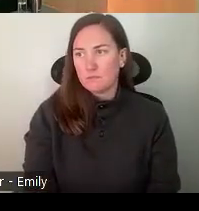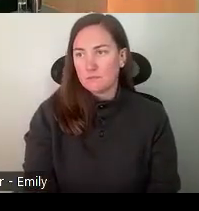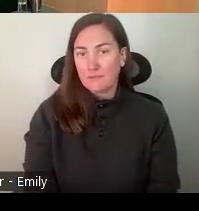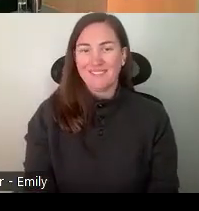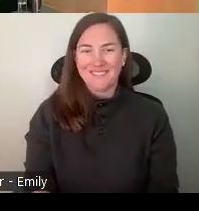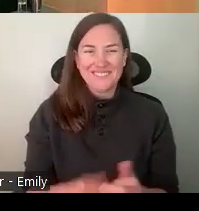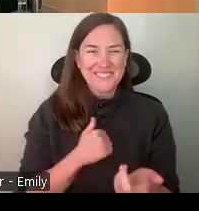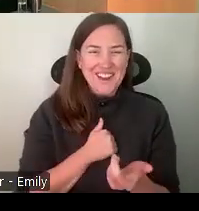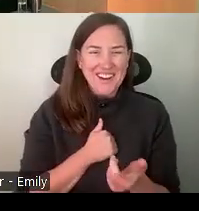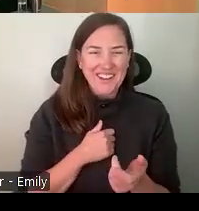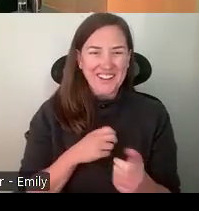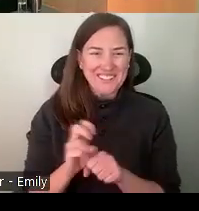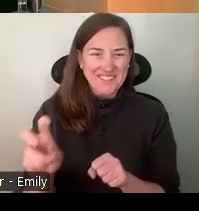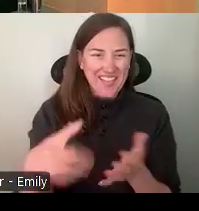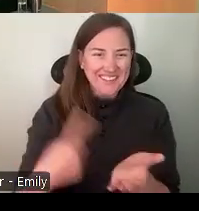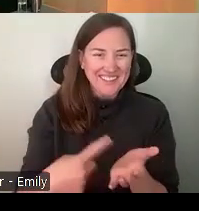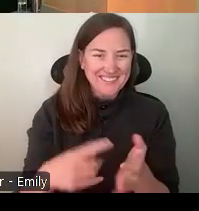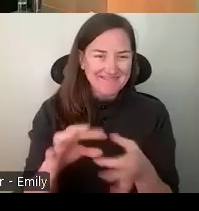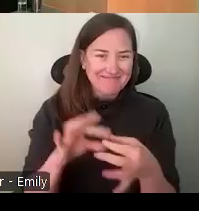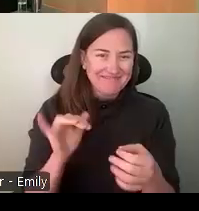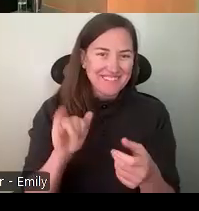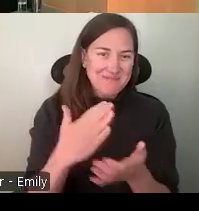Oh, yeah, sorry about that. I already discussed that. So